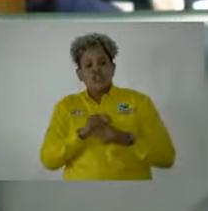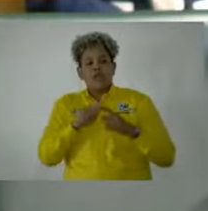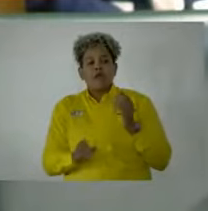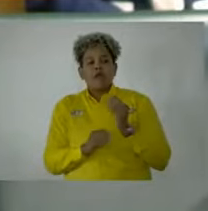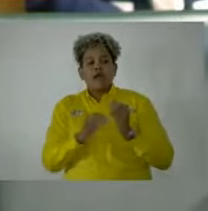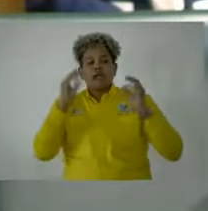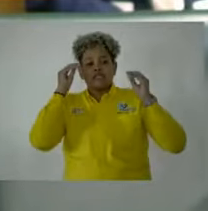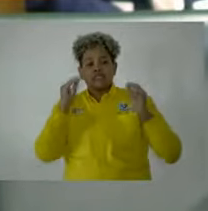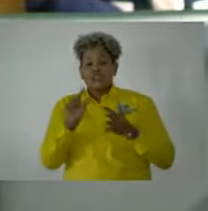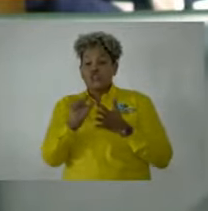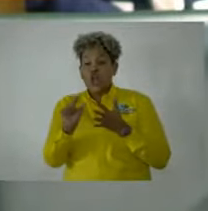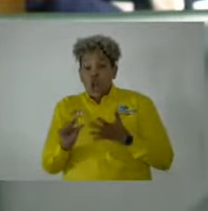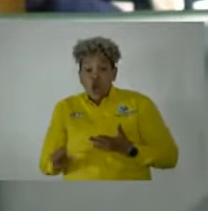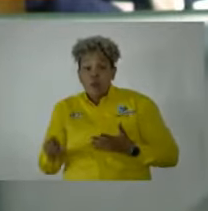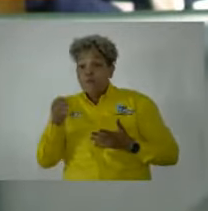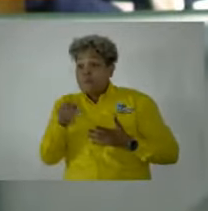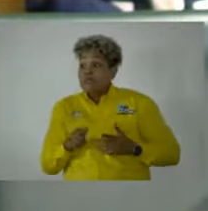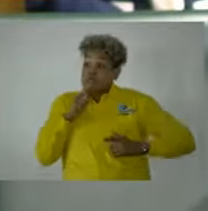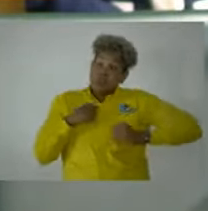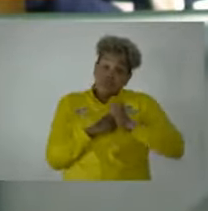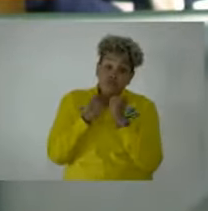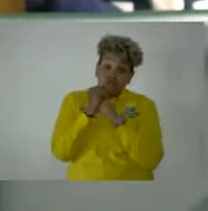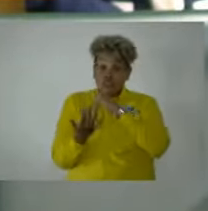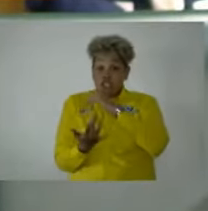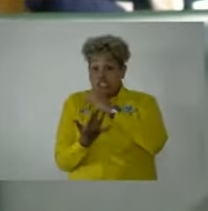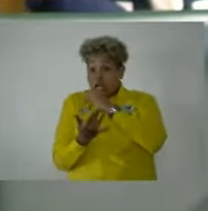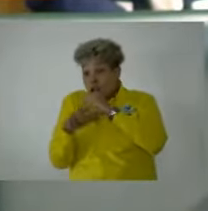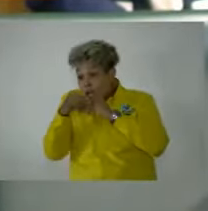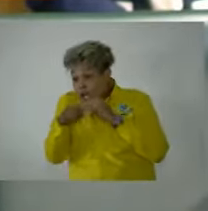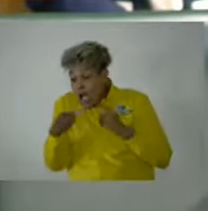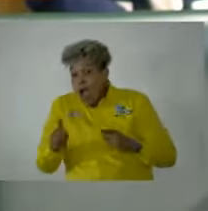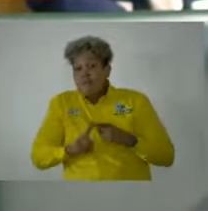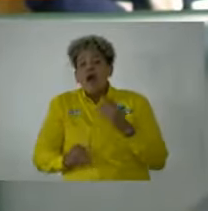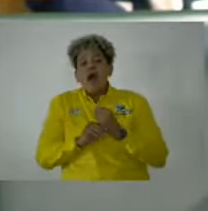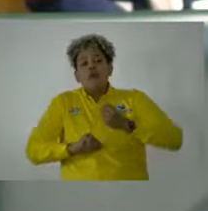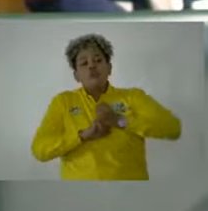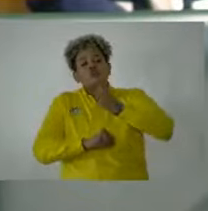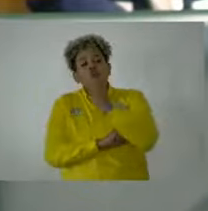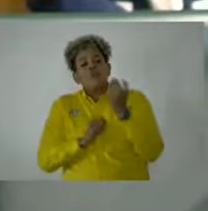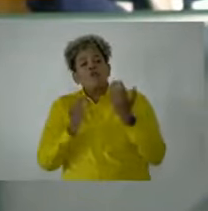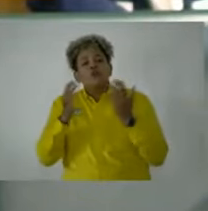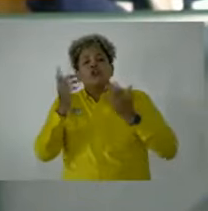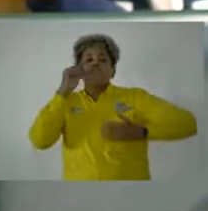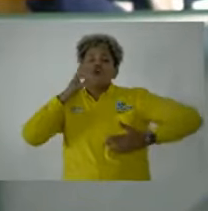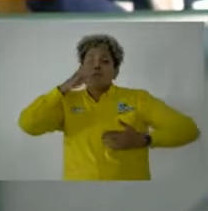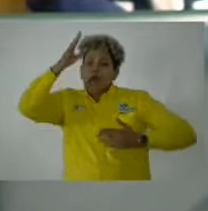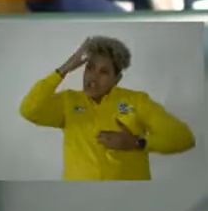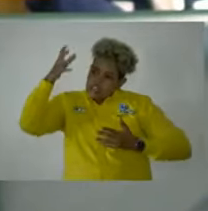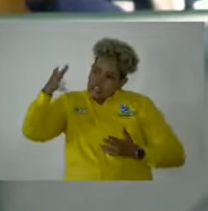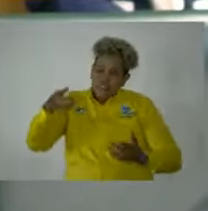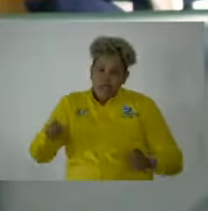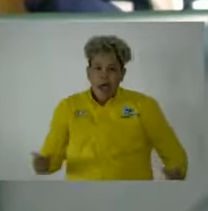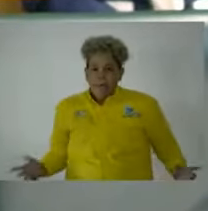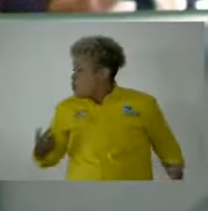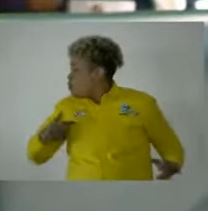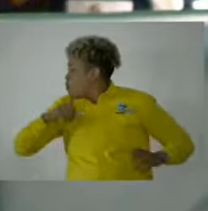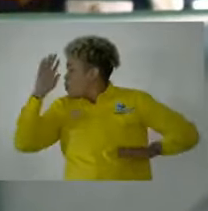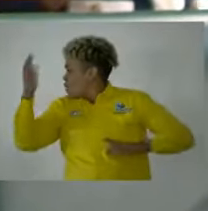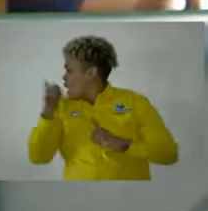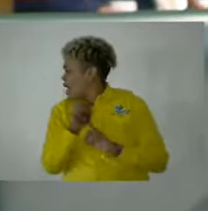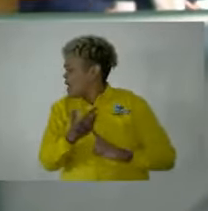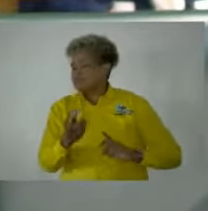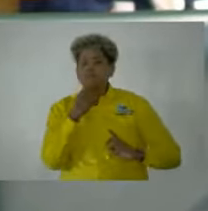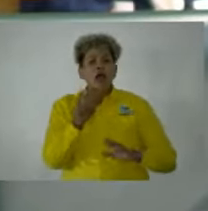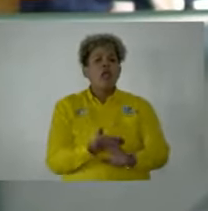in teacher compensation, in infrastructure and technology, and in support services for parenting. We will expand